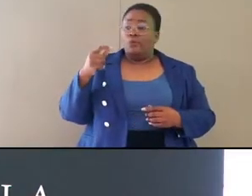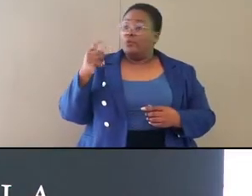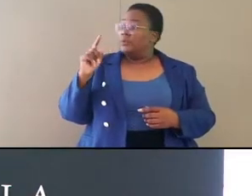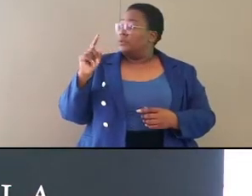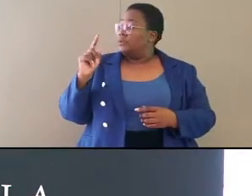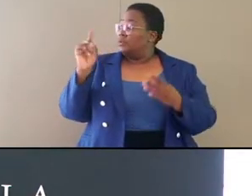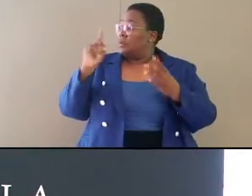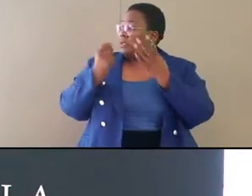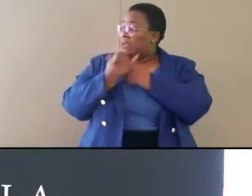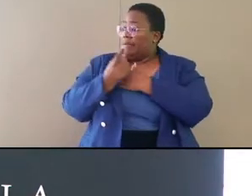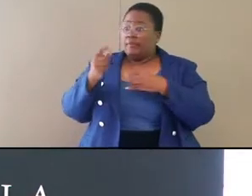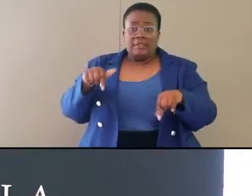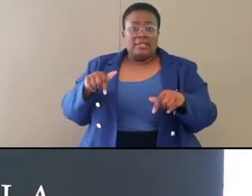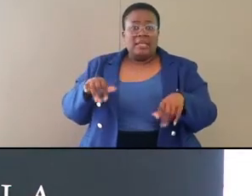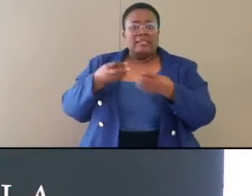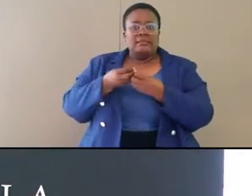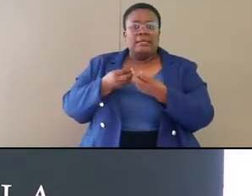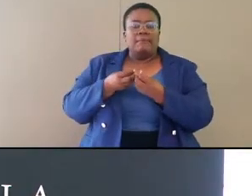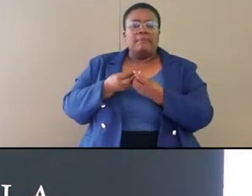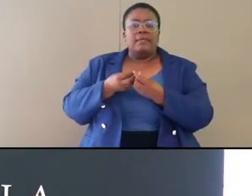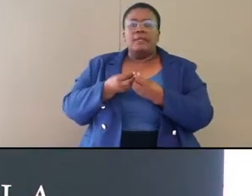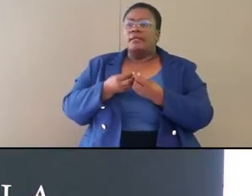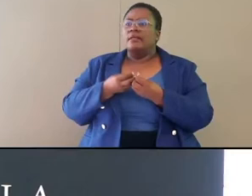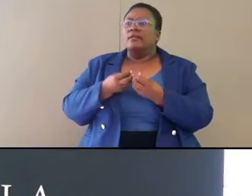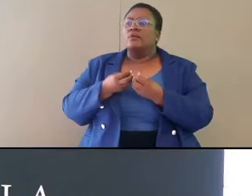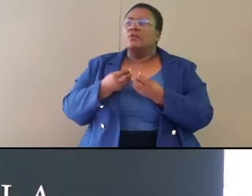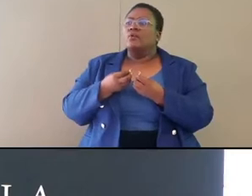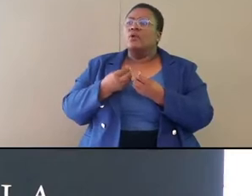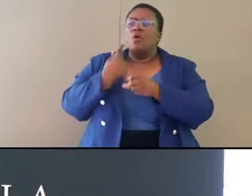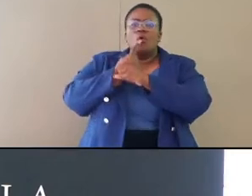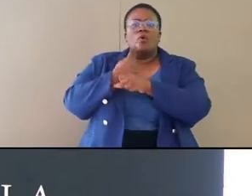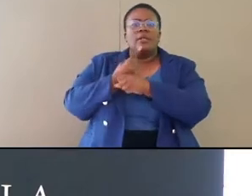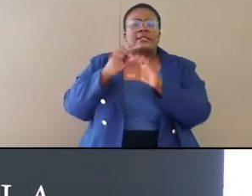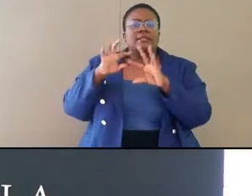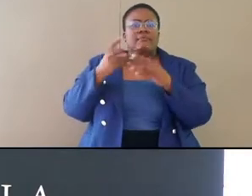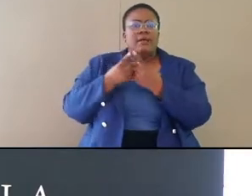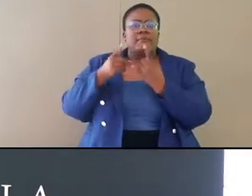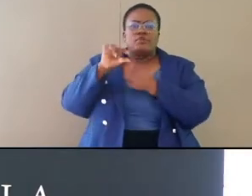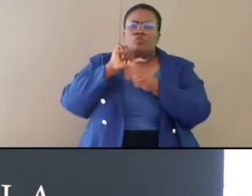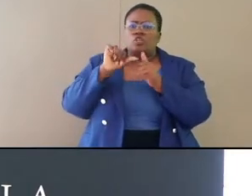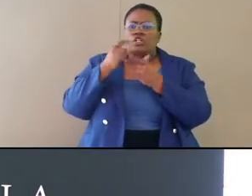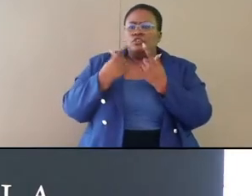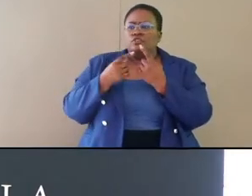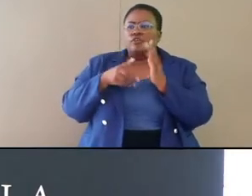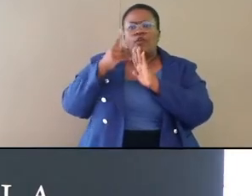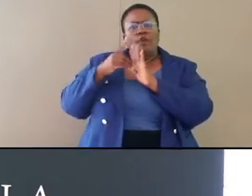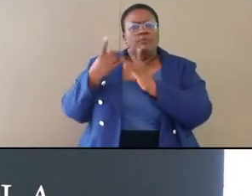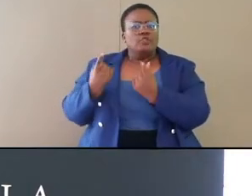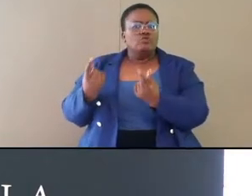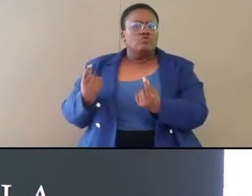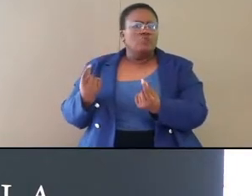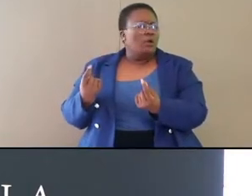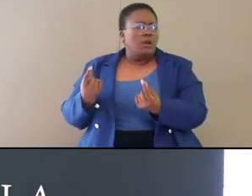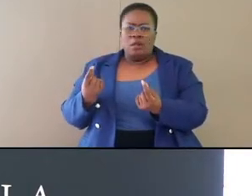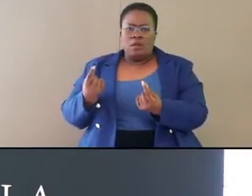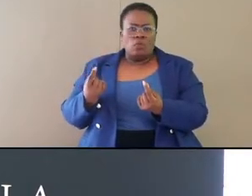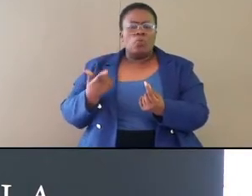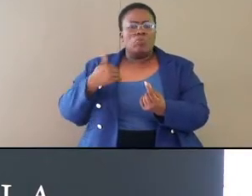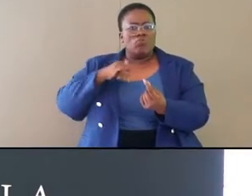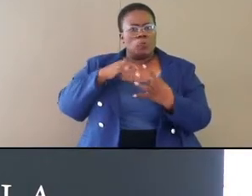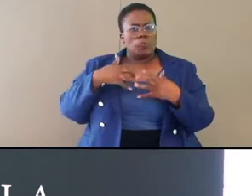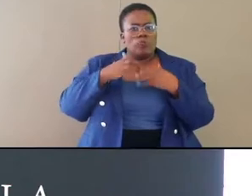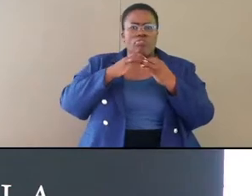is not something that can be dealt with only by the Department of Social Development. We need to create a